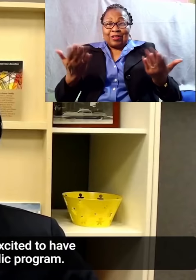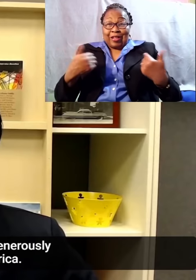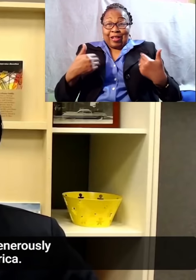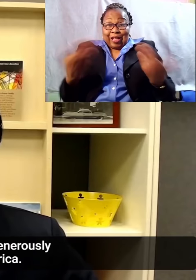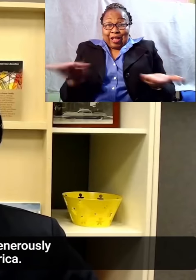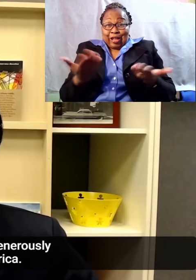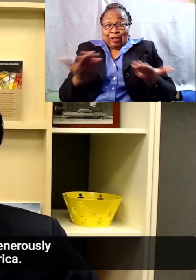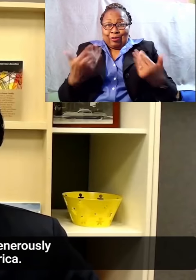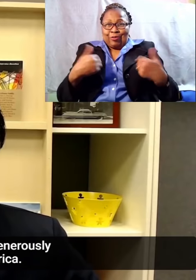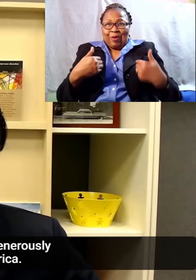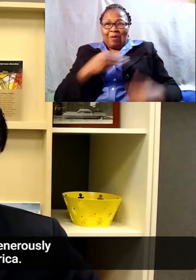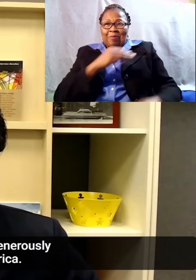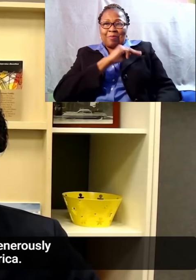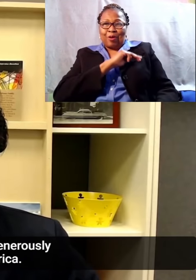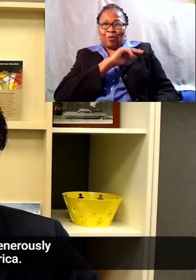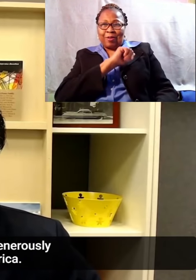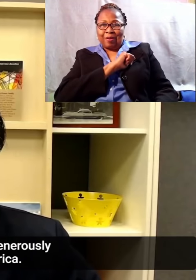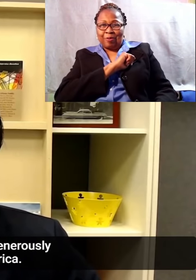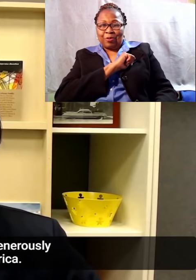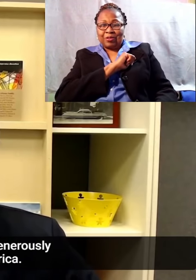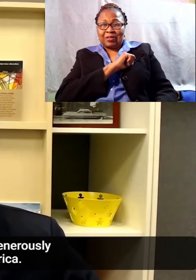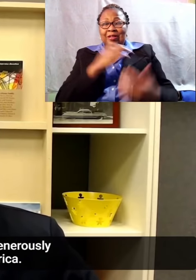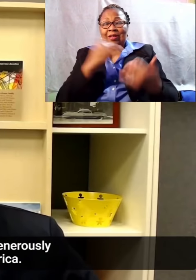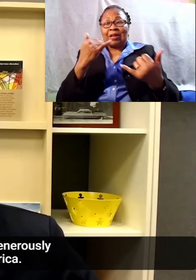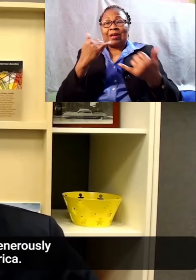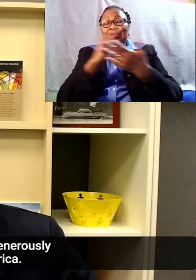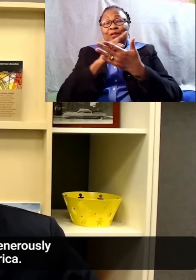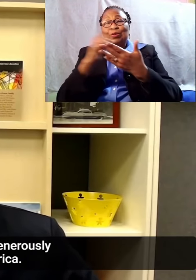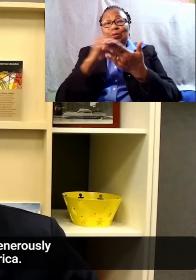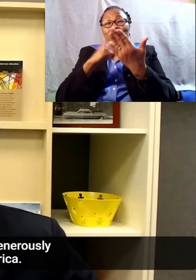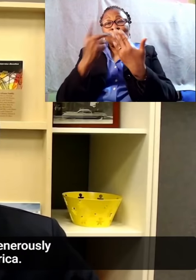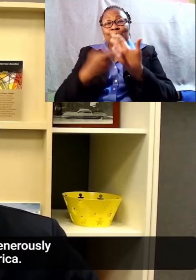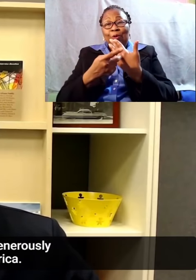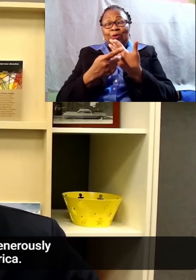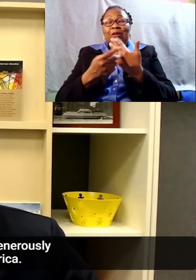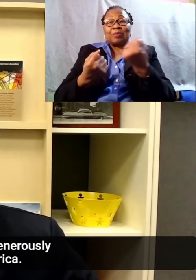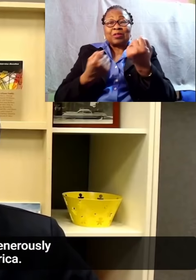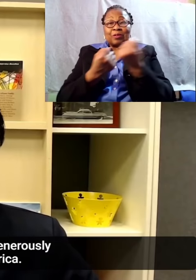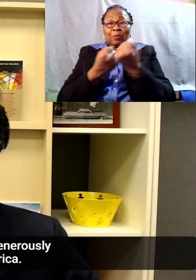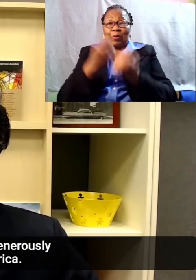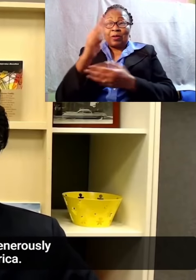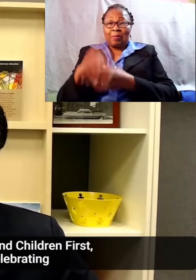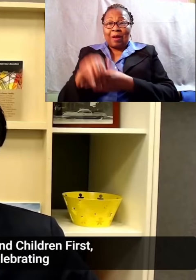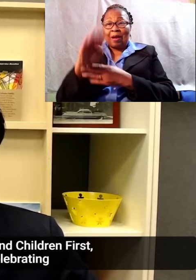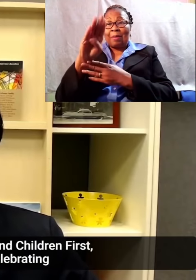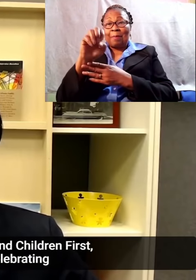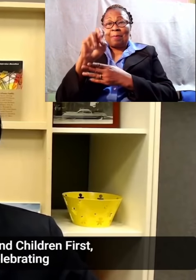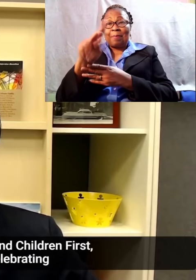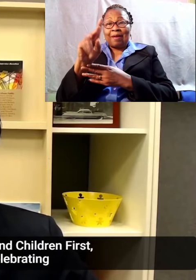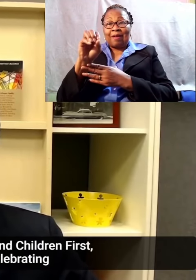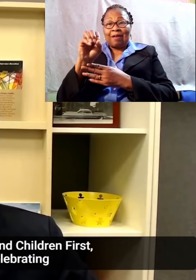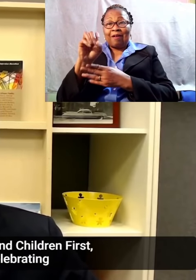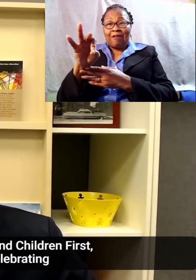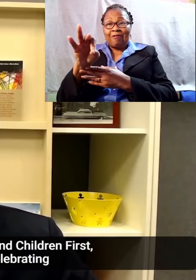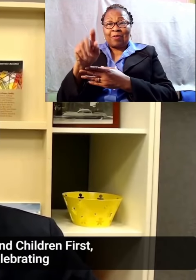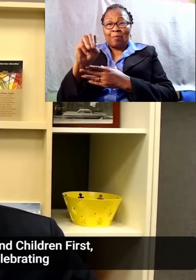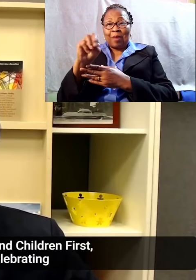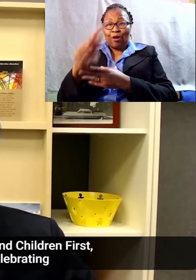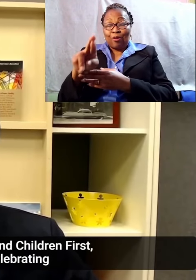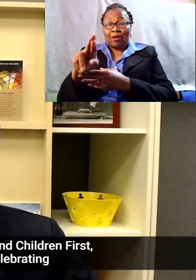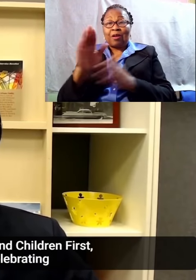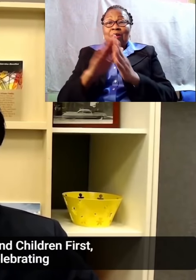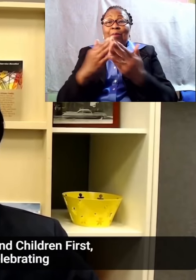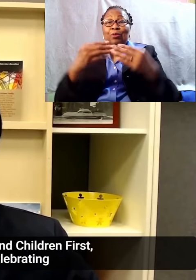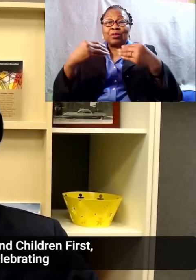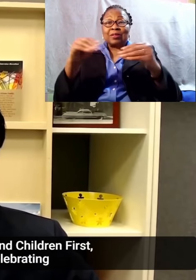program. This week's programs are also generously supported by Bank of America, and our bookselling partner is Women and Children